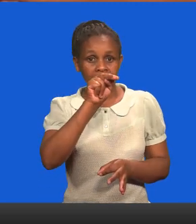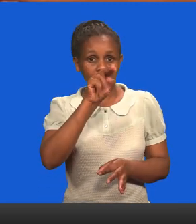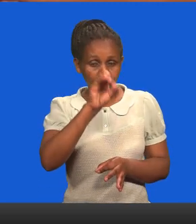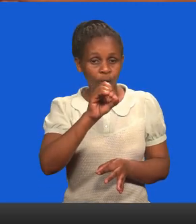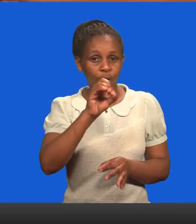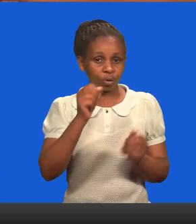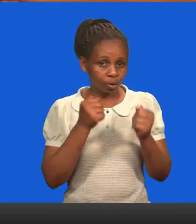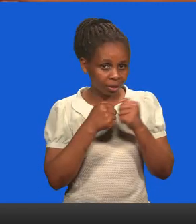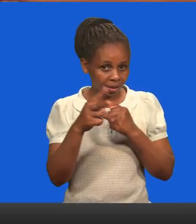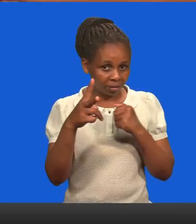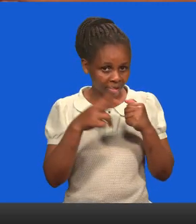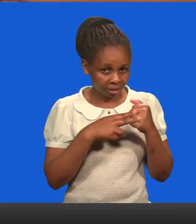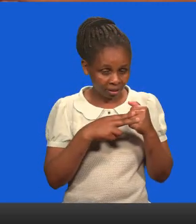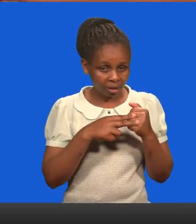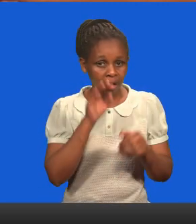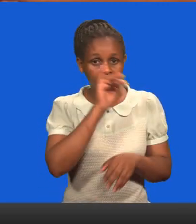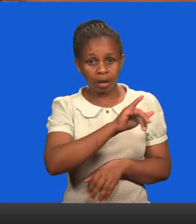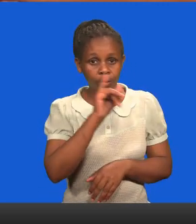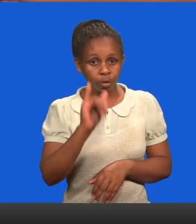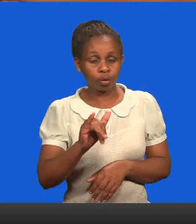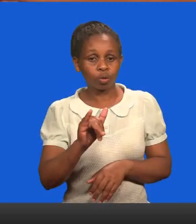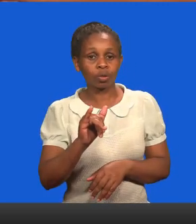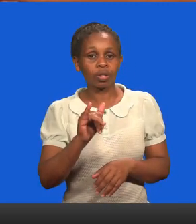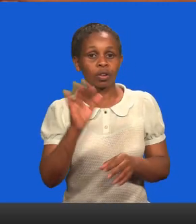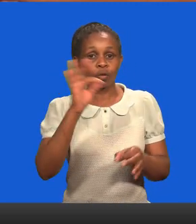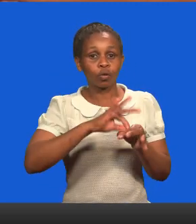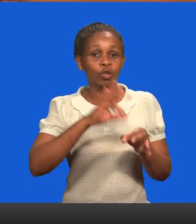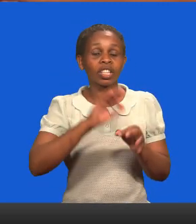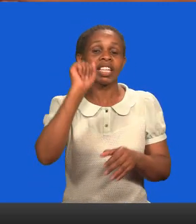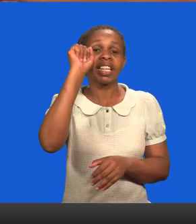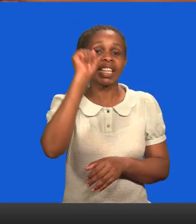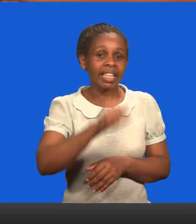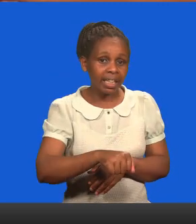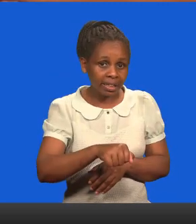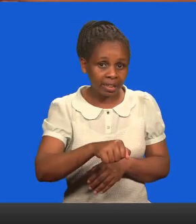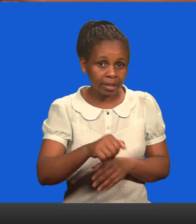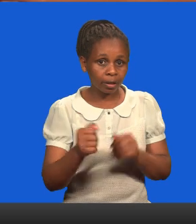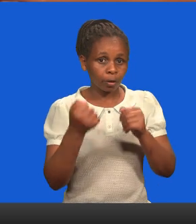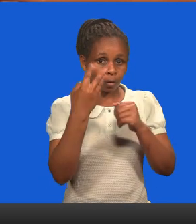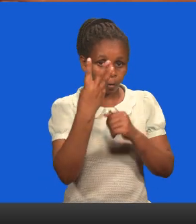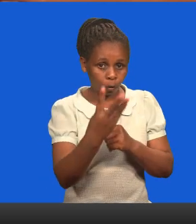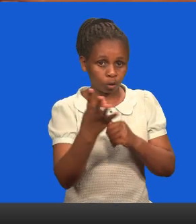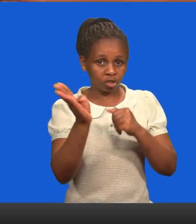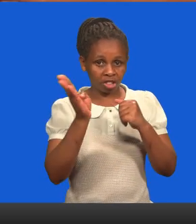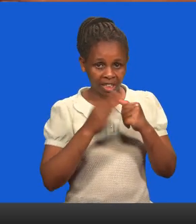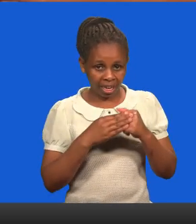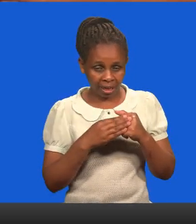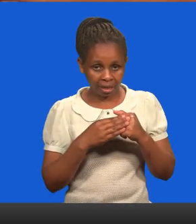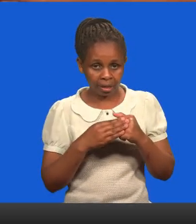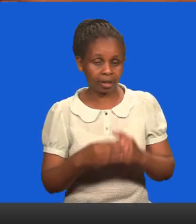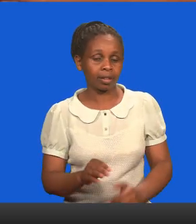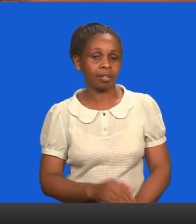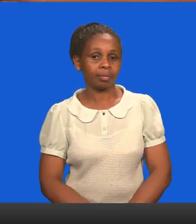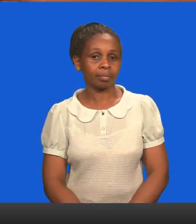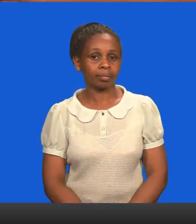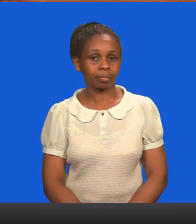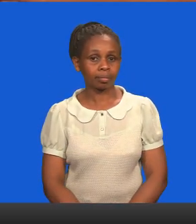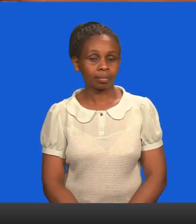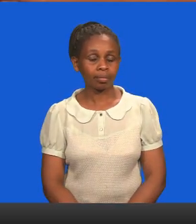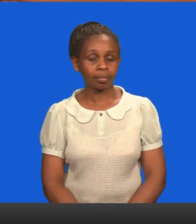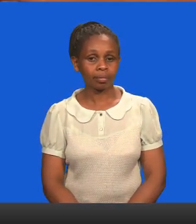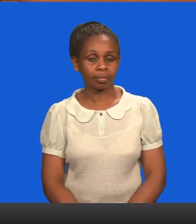And then those ones who voted nay are 17. And the ayes, those who voted for the ayes,